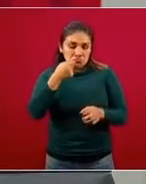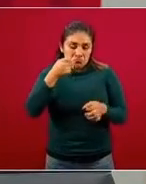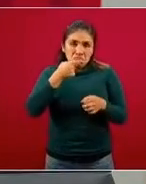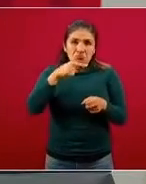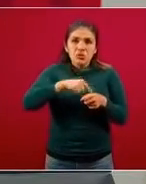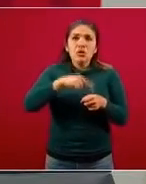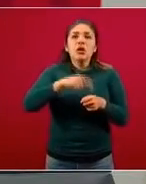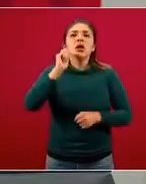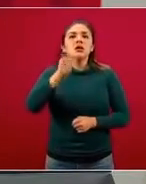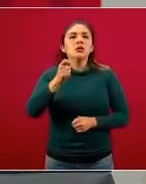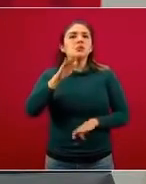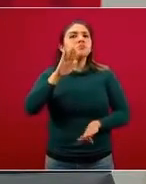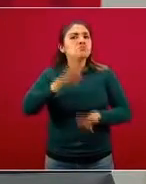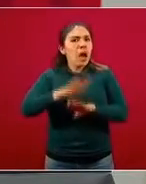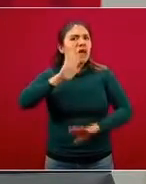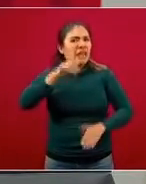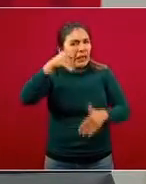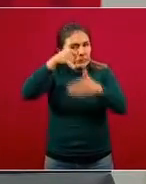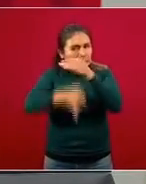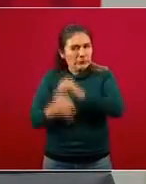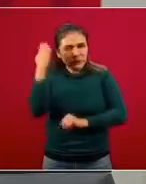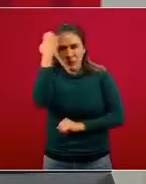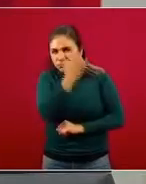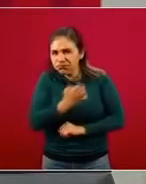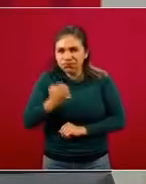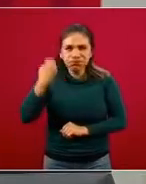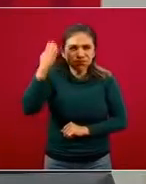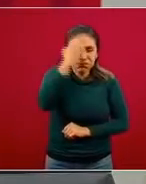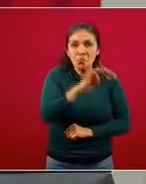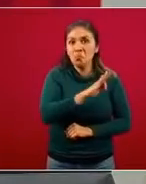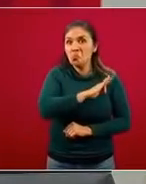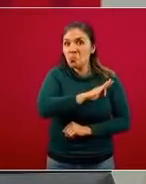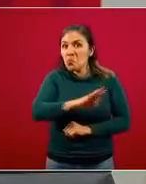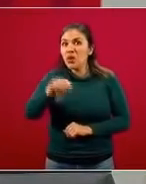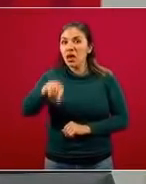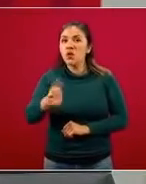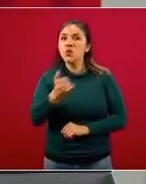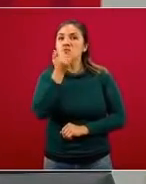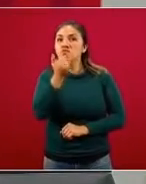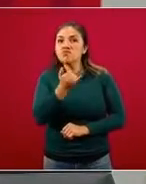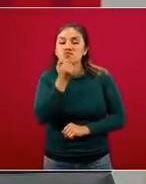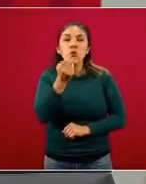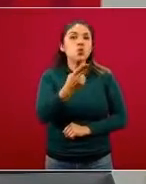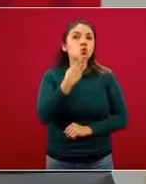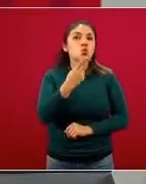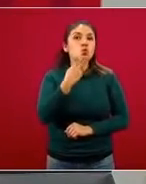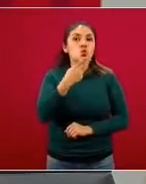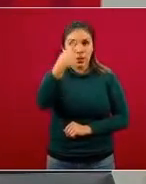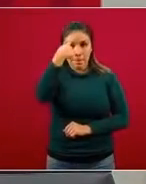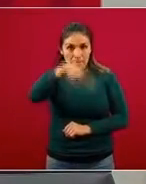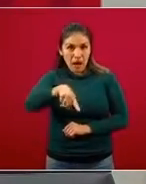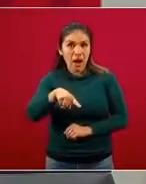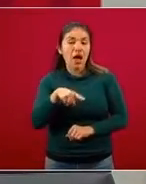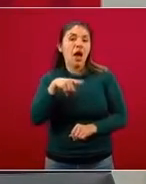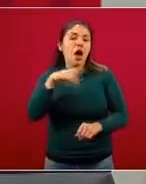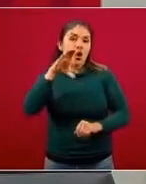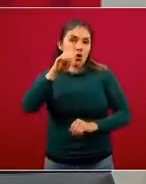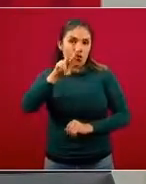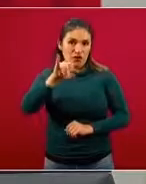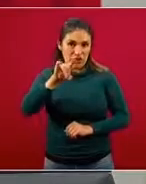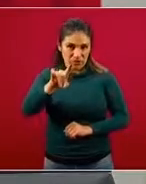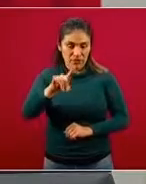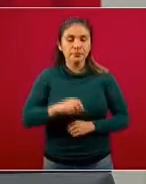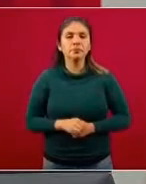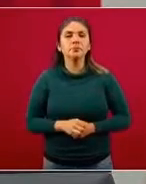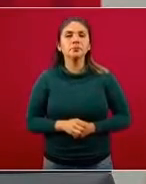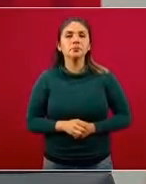few that people have been doing clinical and research on to see how useful it